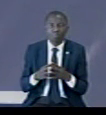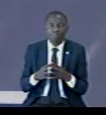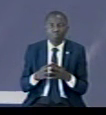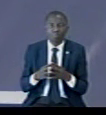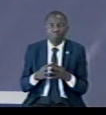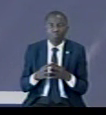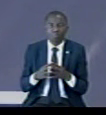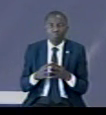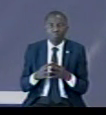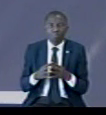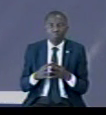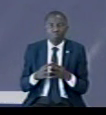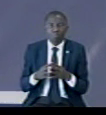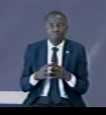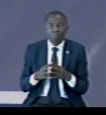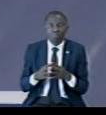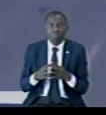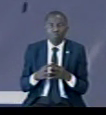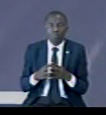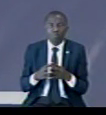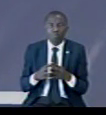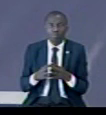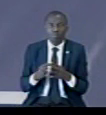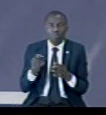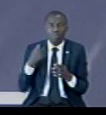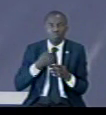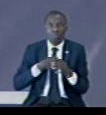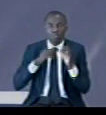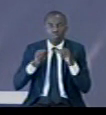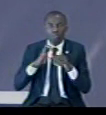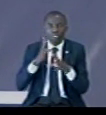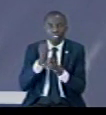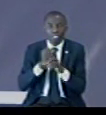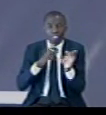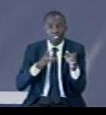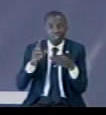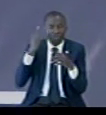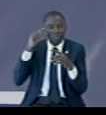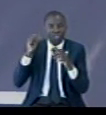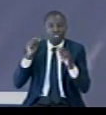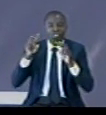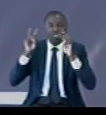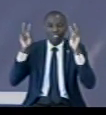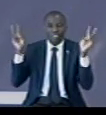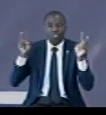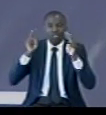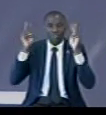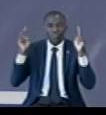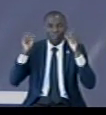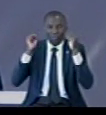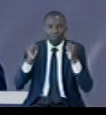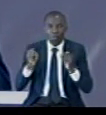for the triumphant power to come into our life now.